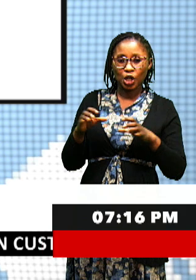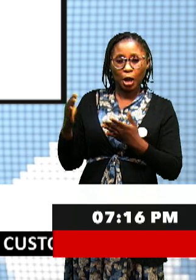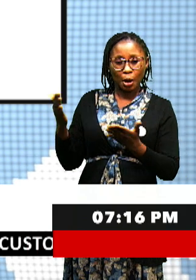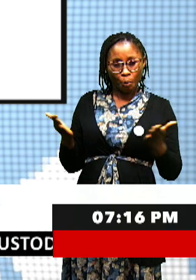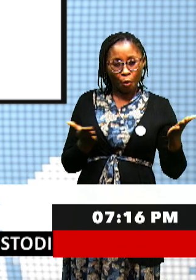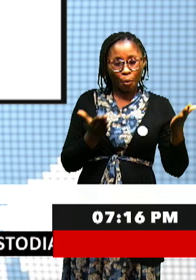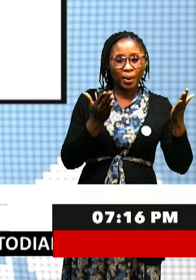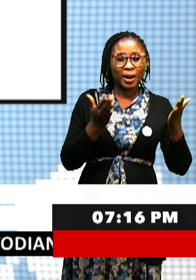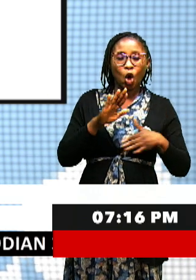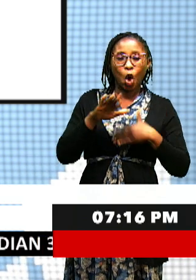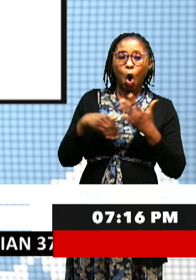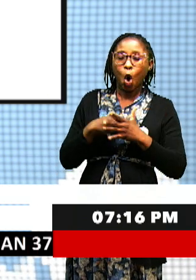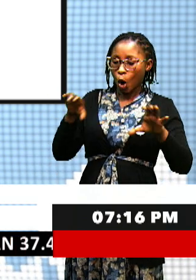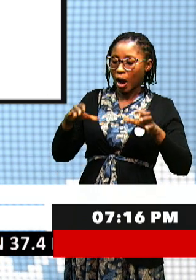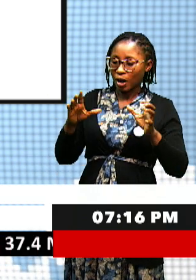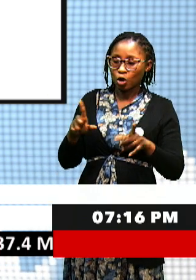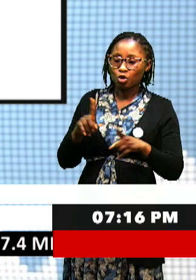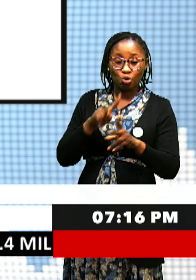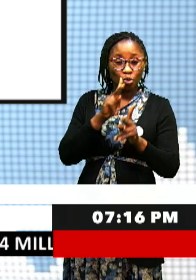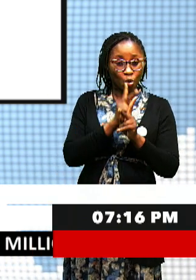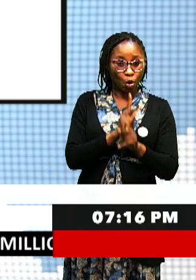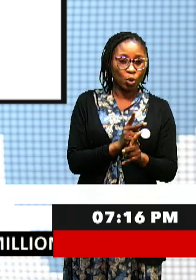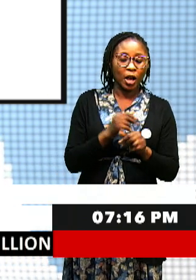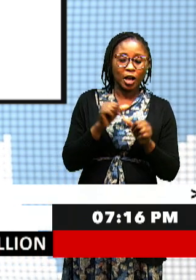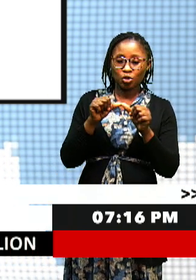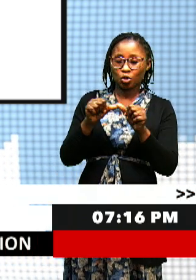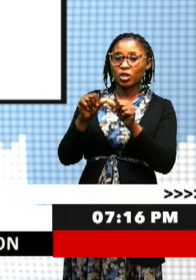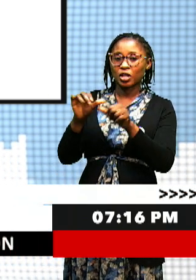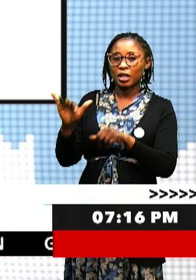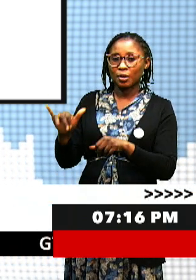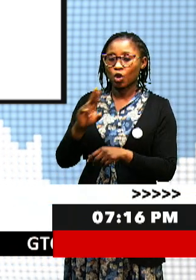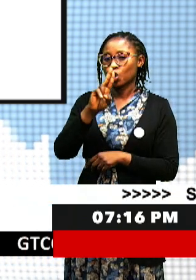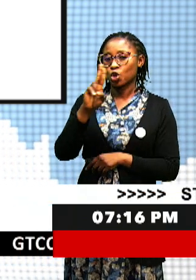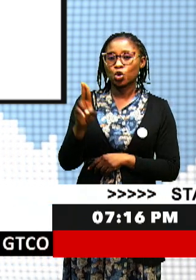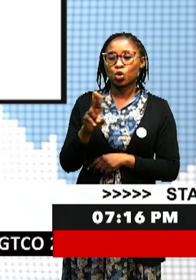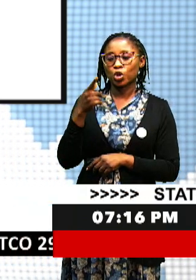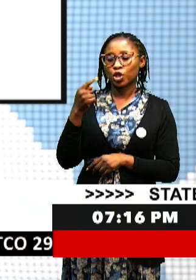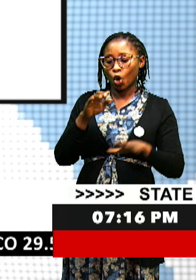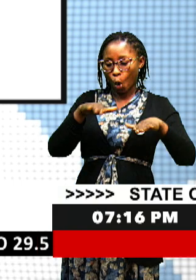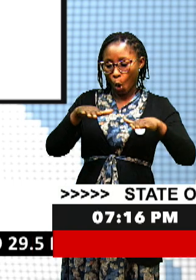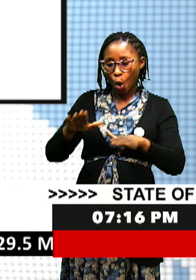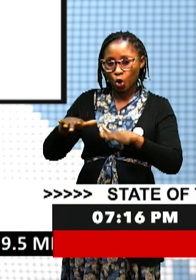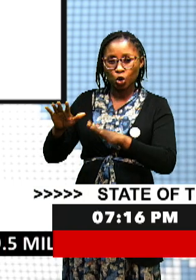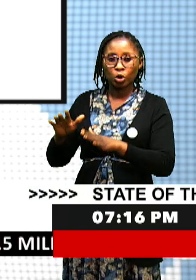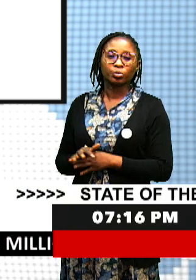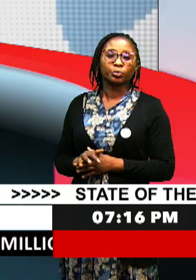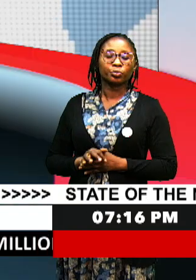Mobilizing All Actors to Conserve and Sustainably Use the Ocean.